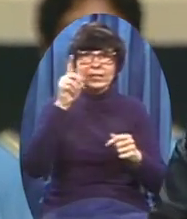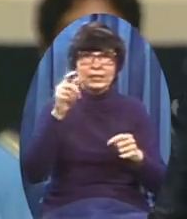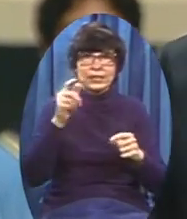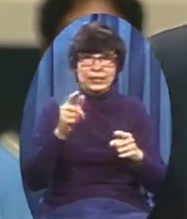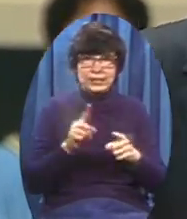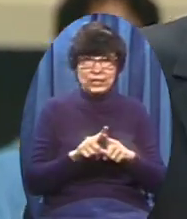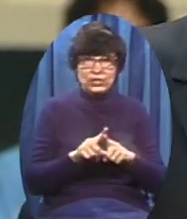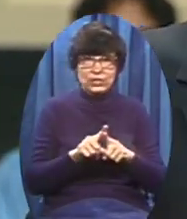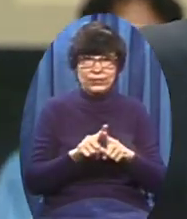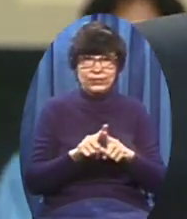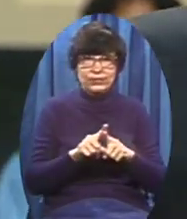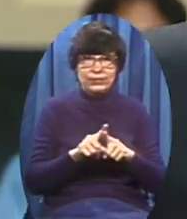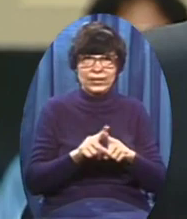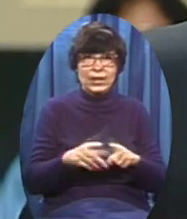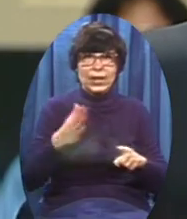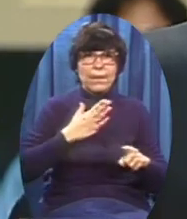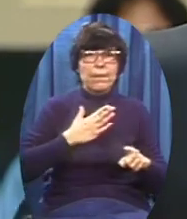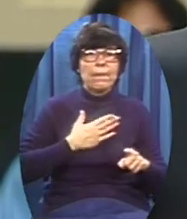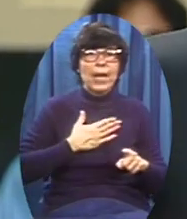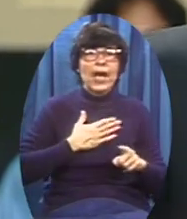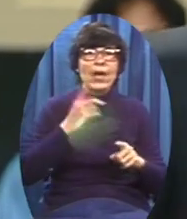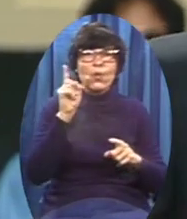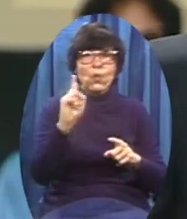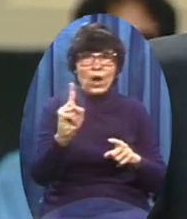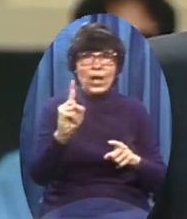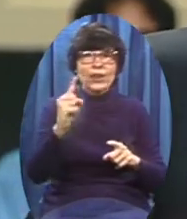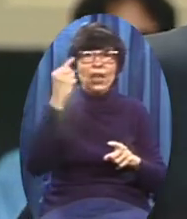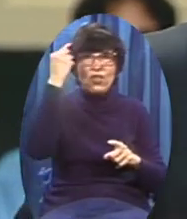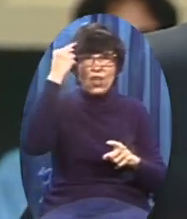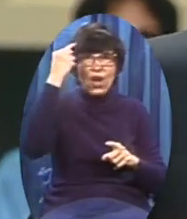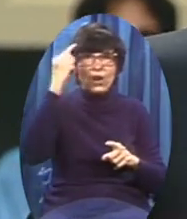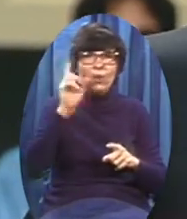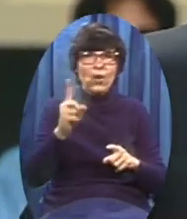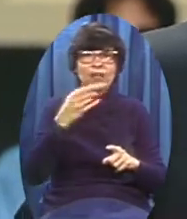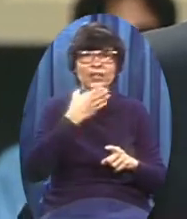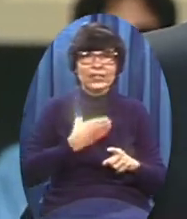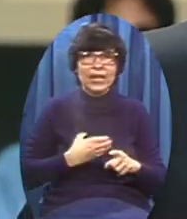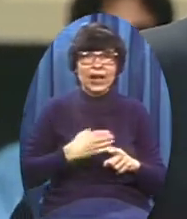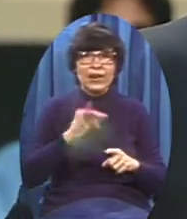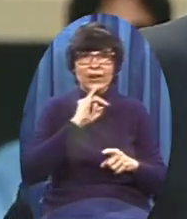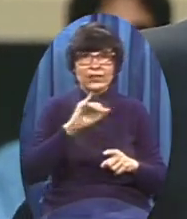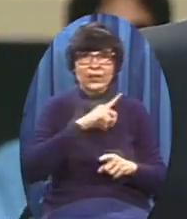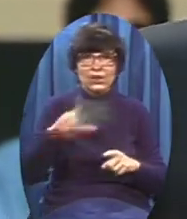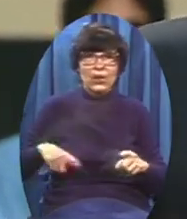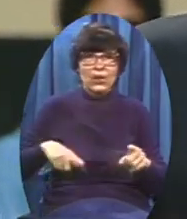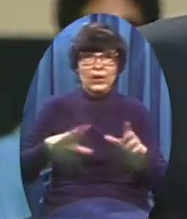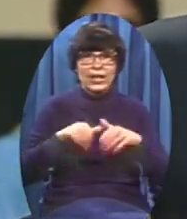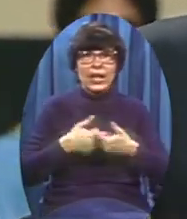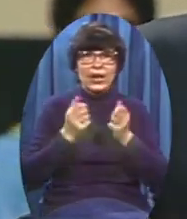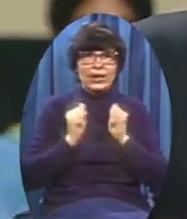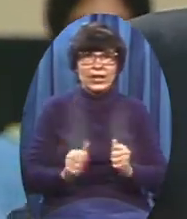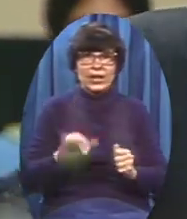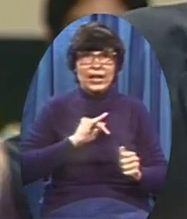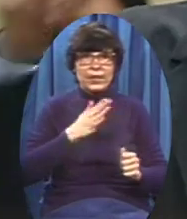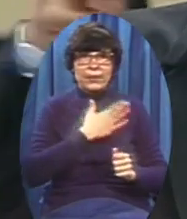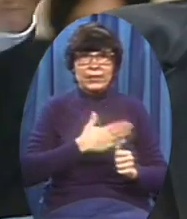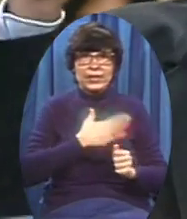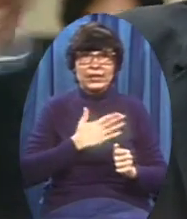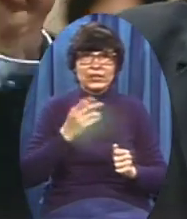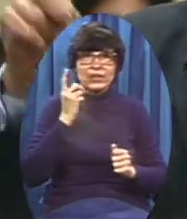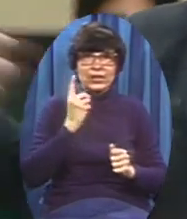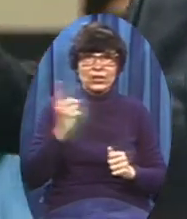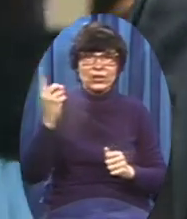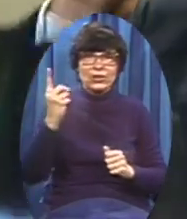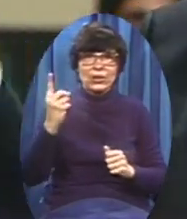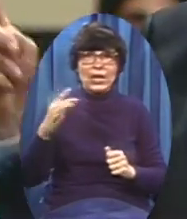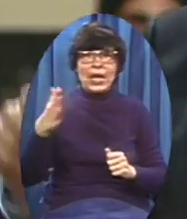Carolina, my one thought and my one desire is, Lord, how may I please thee? And my one